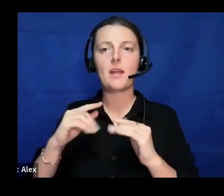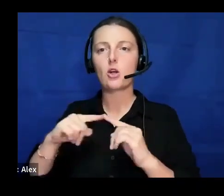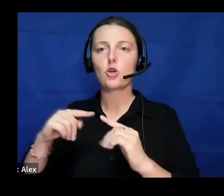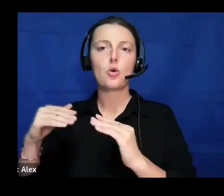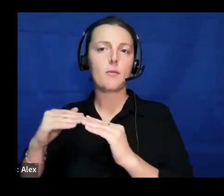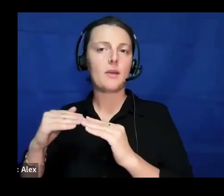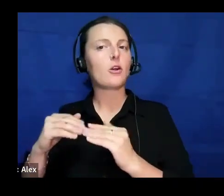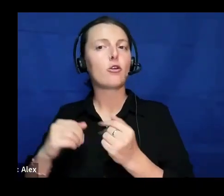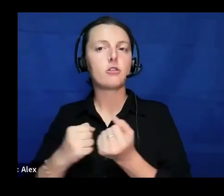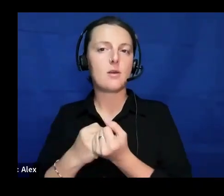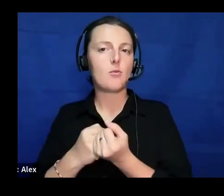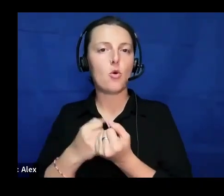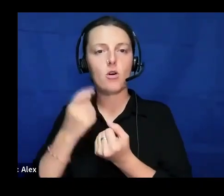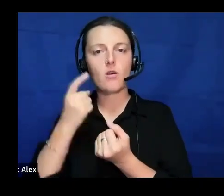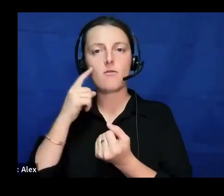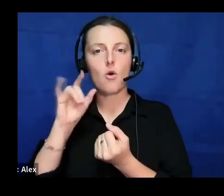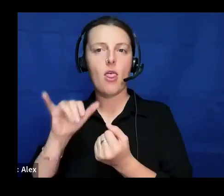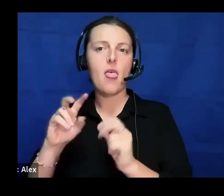topic of grief.